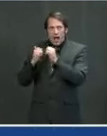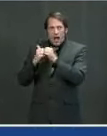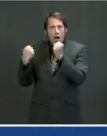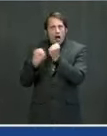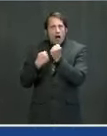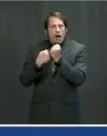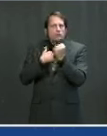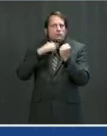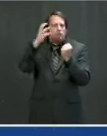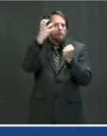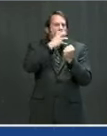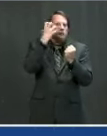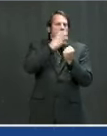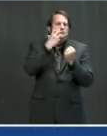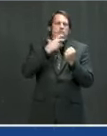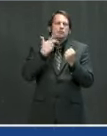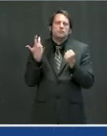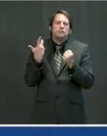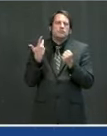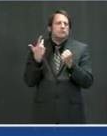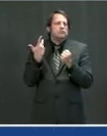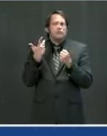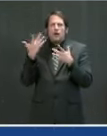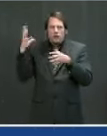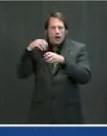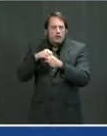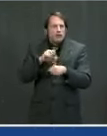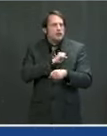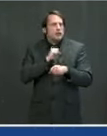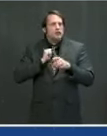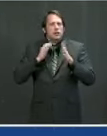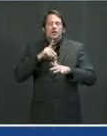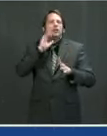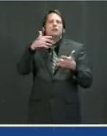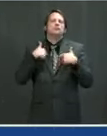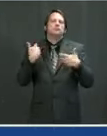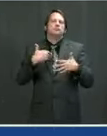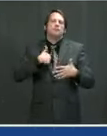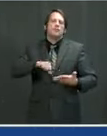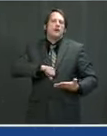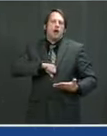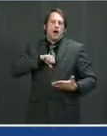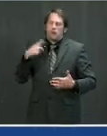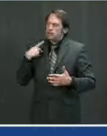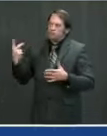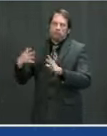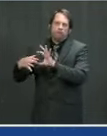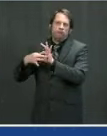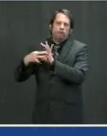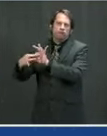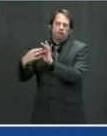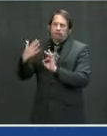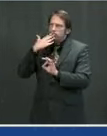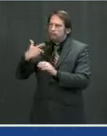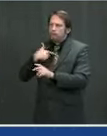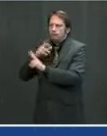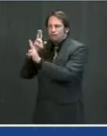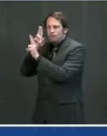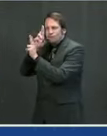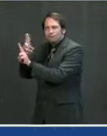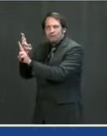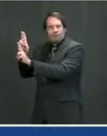States Senate. And I'm proud that this legacy continues to be honored as part of the close, enduring